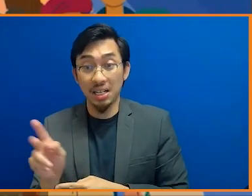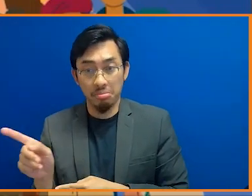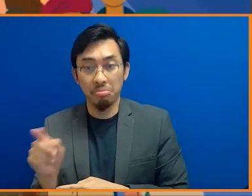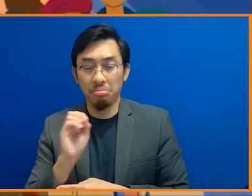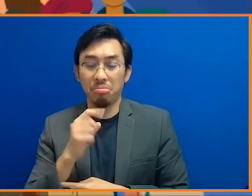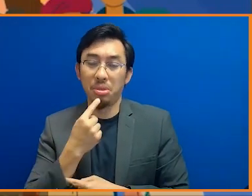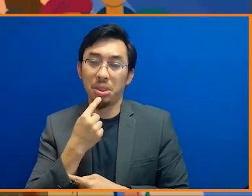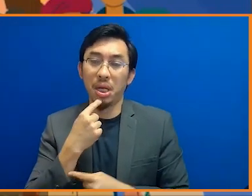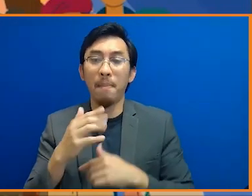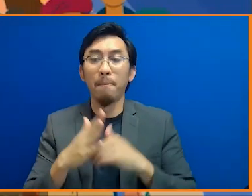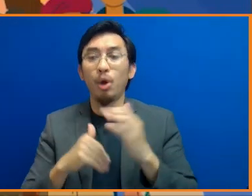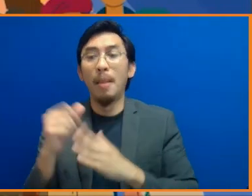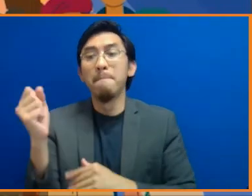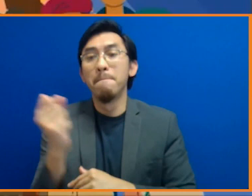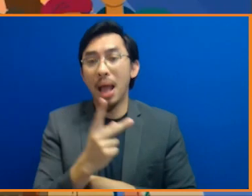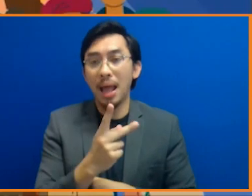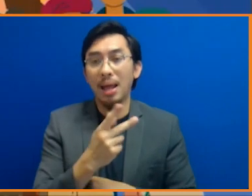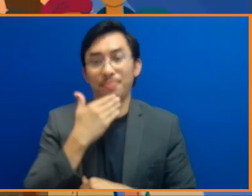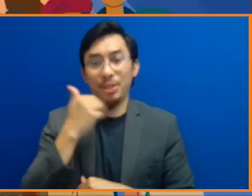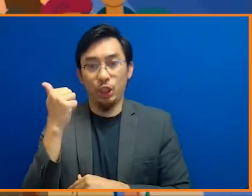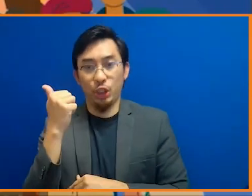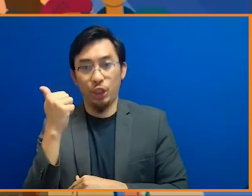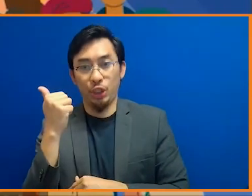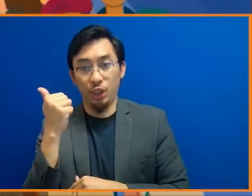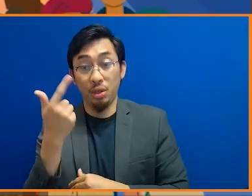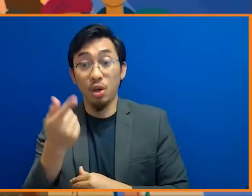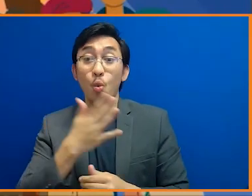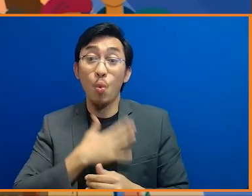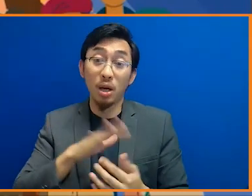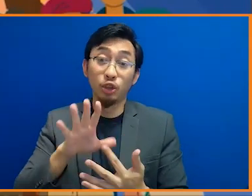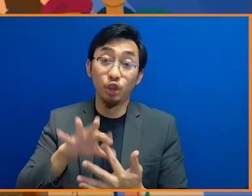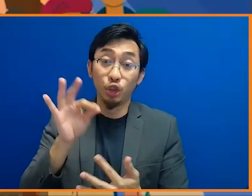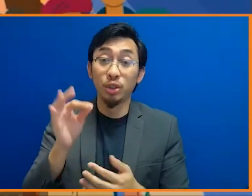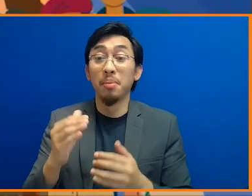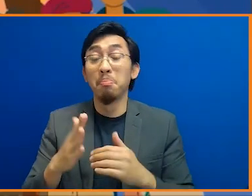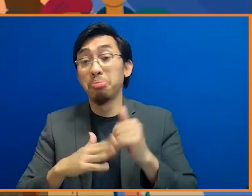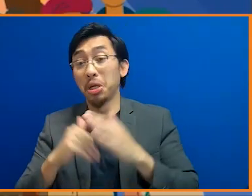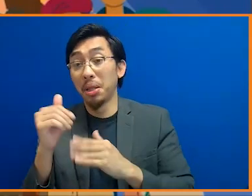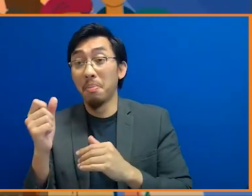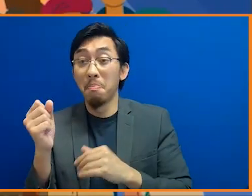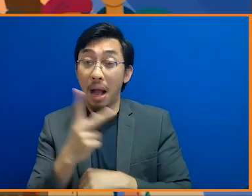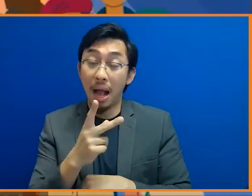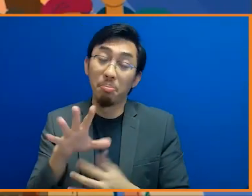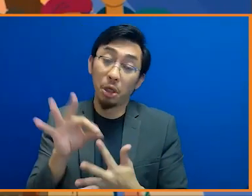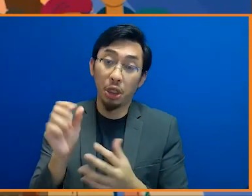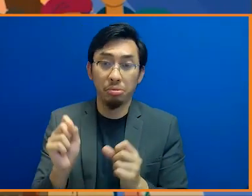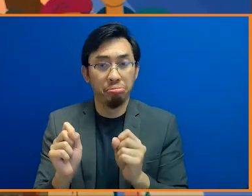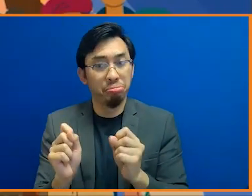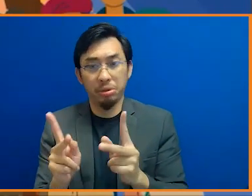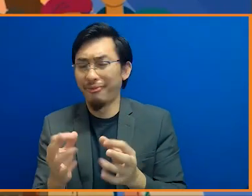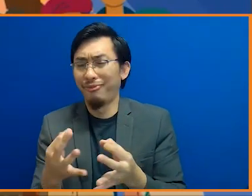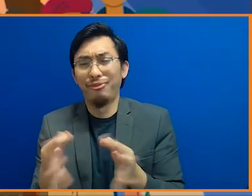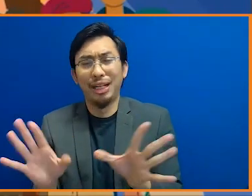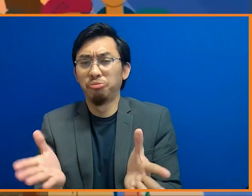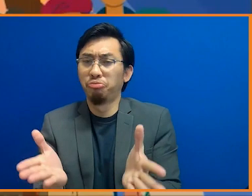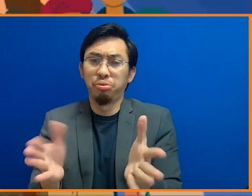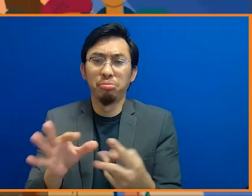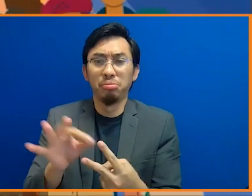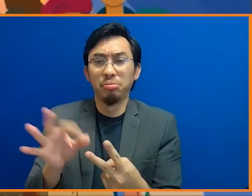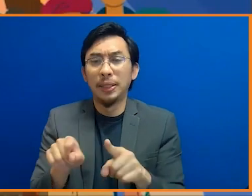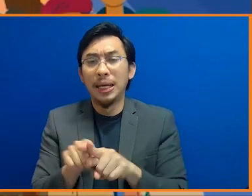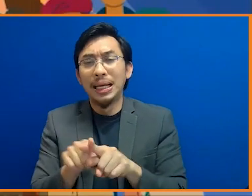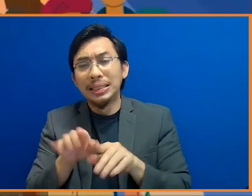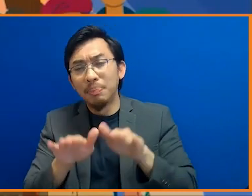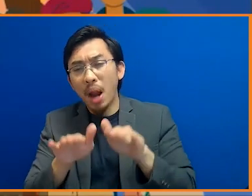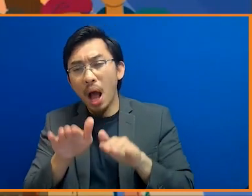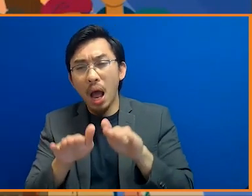to SFDRI, just build back better. But if you are want to choose build back better and safer, it's free to do so. But it's